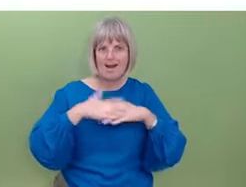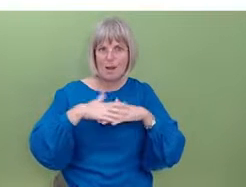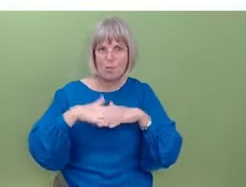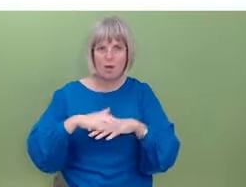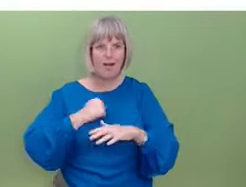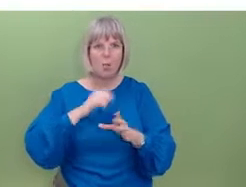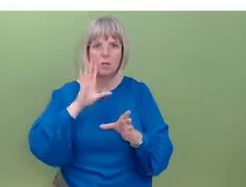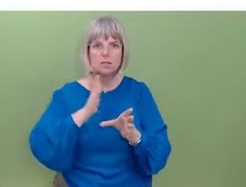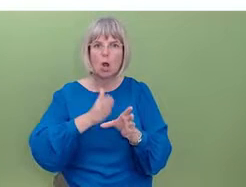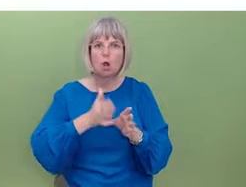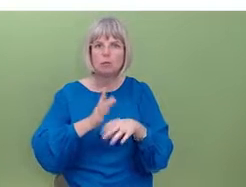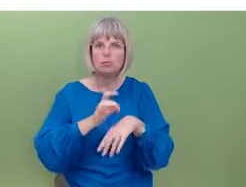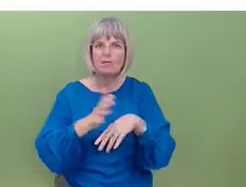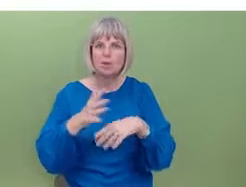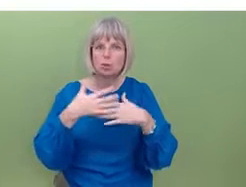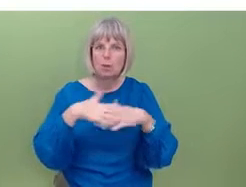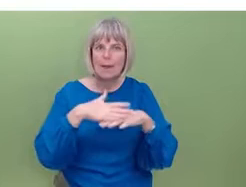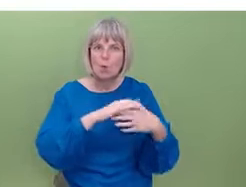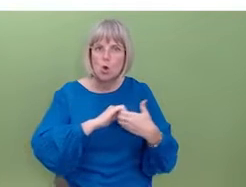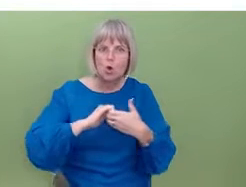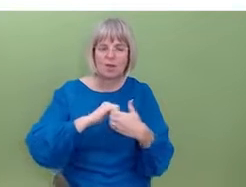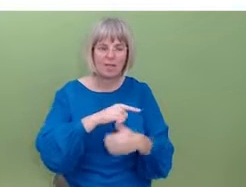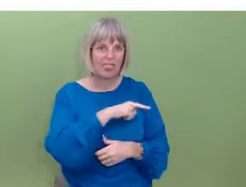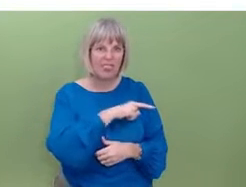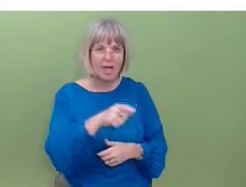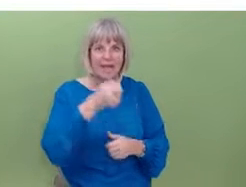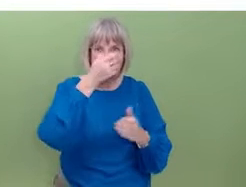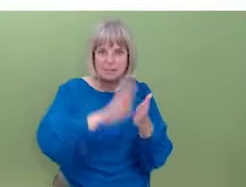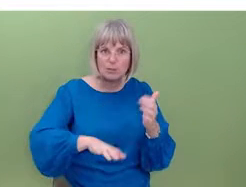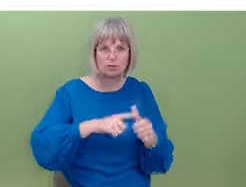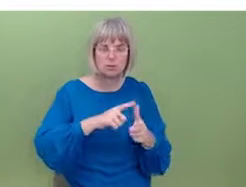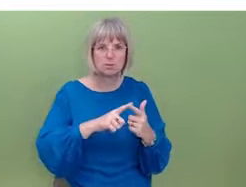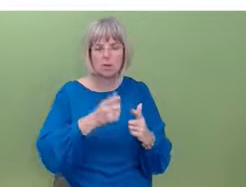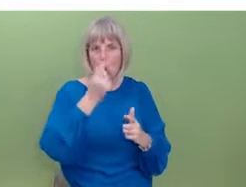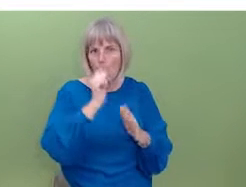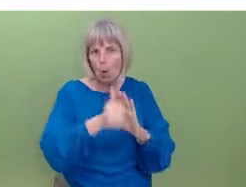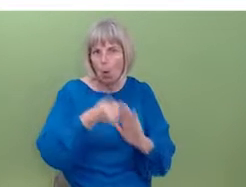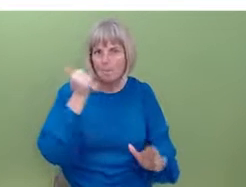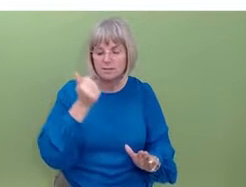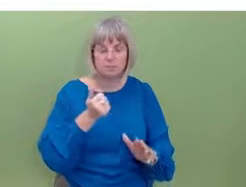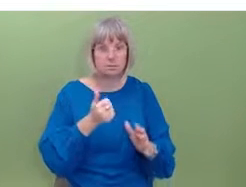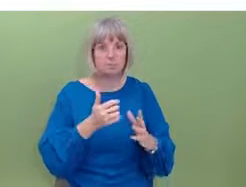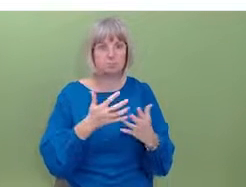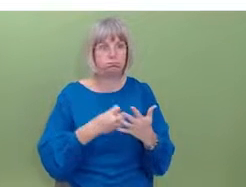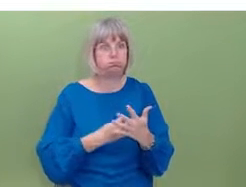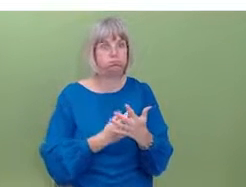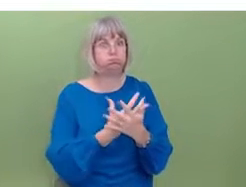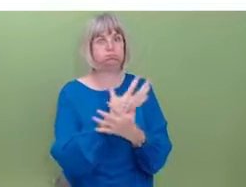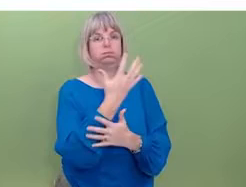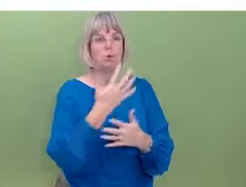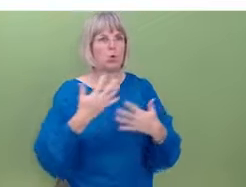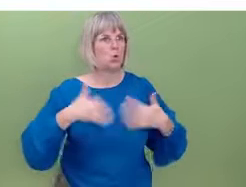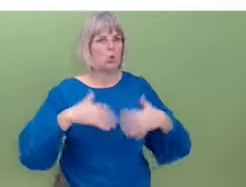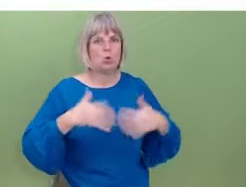their experience, their confidence, and their competence continues to expand. And so what I will, I'll let Susan